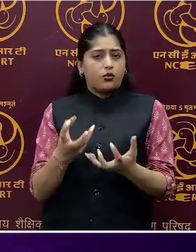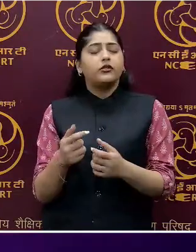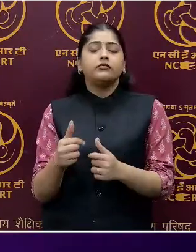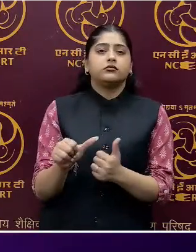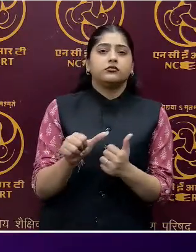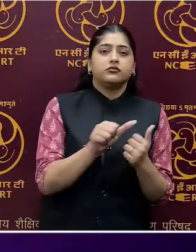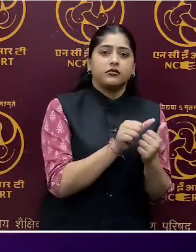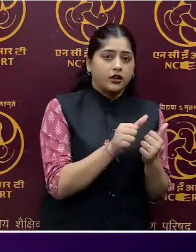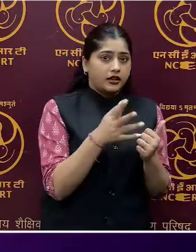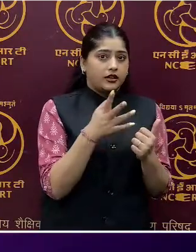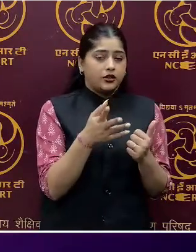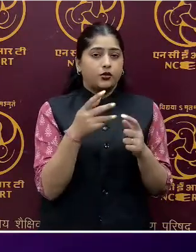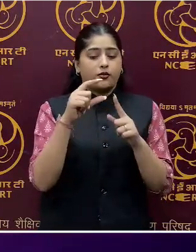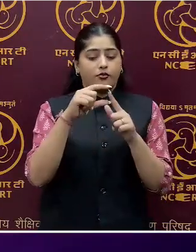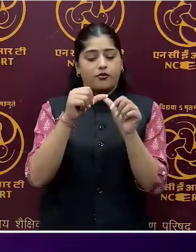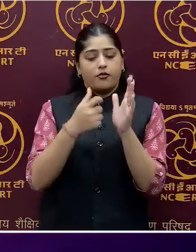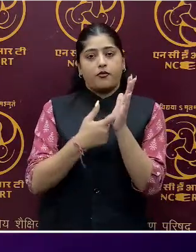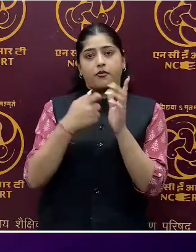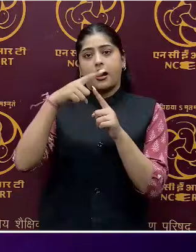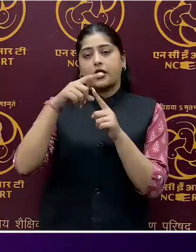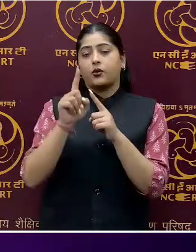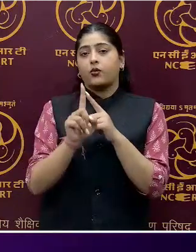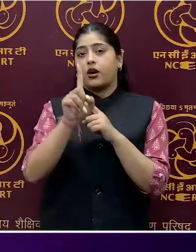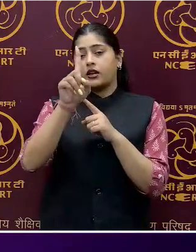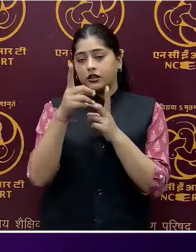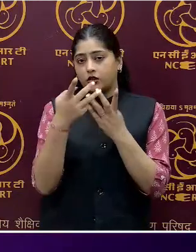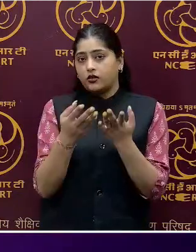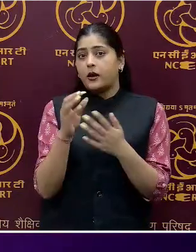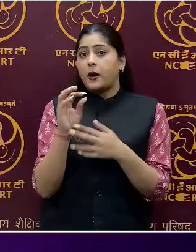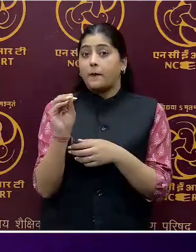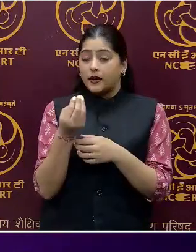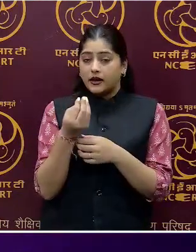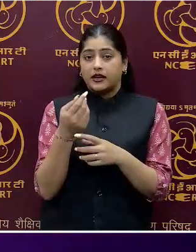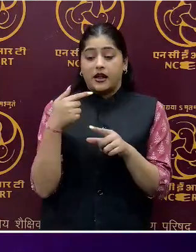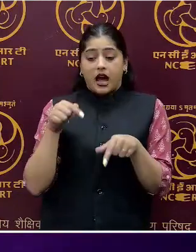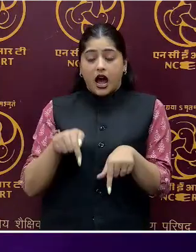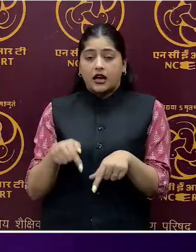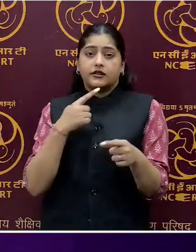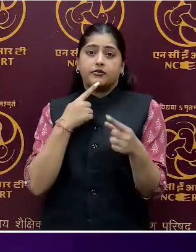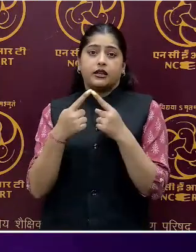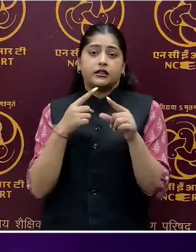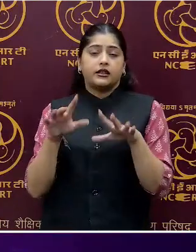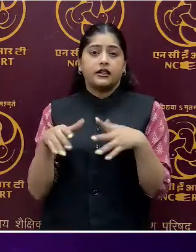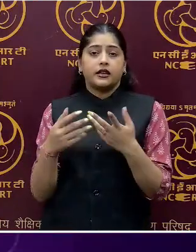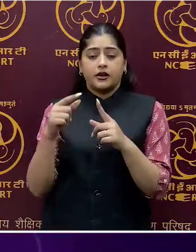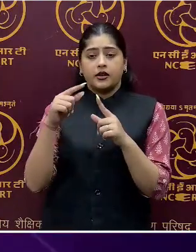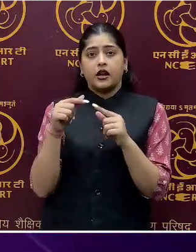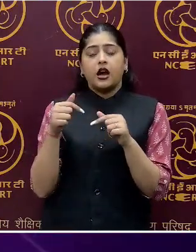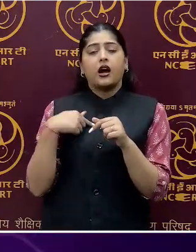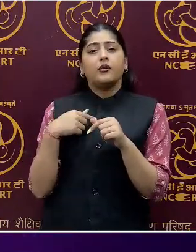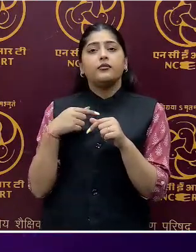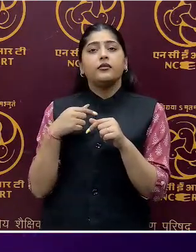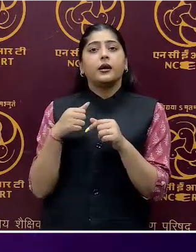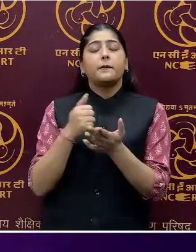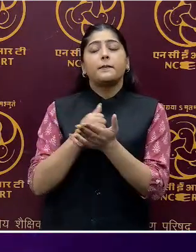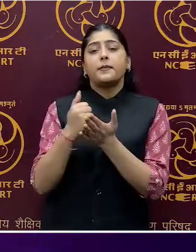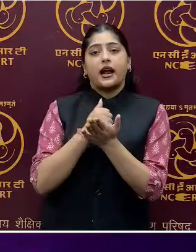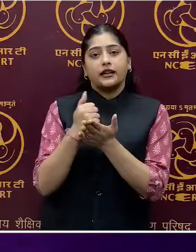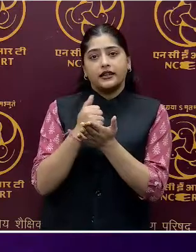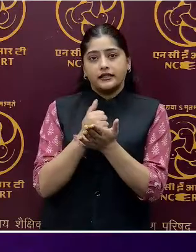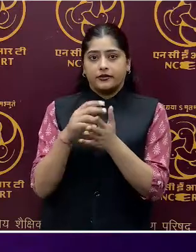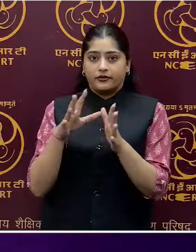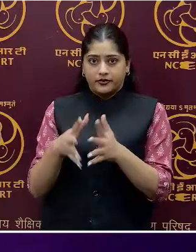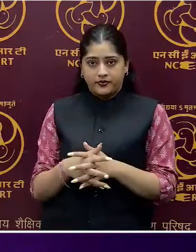get to know what we have done earlier. So today we'll be discussing about most of the exercises that is already given in the